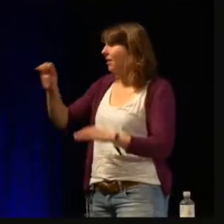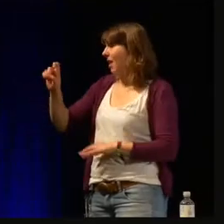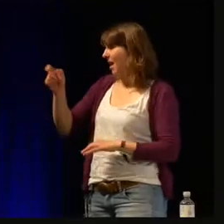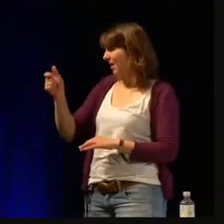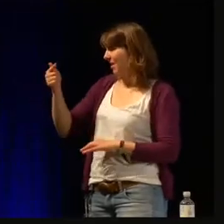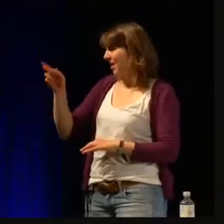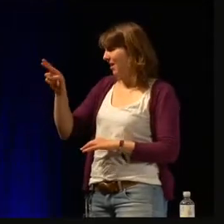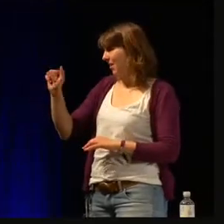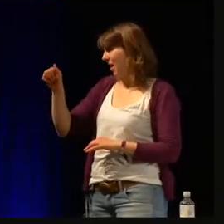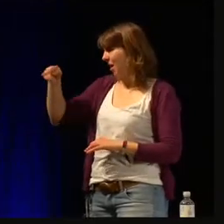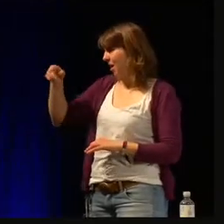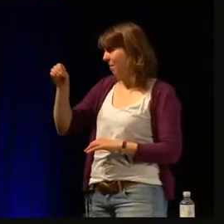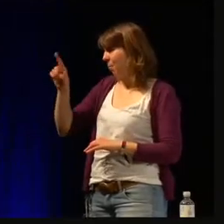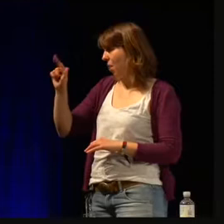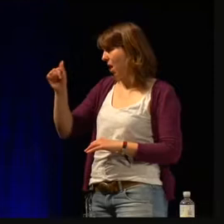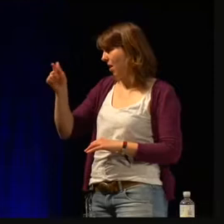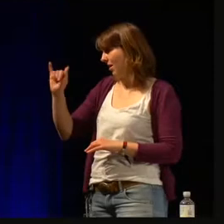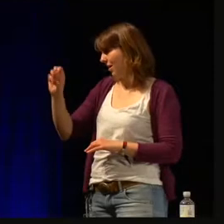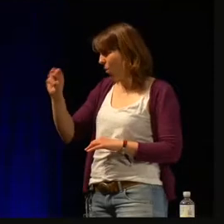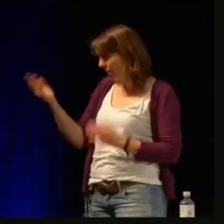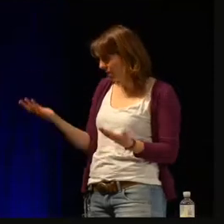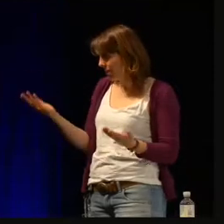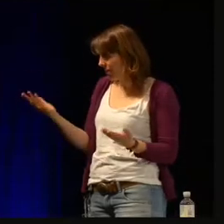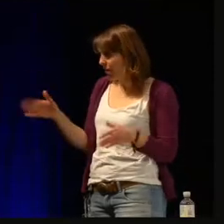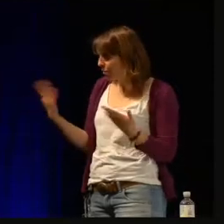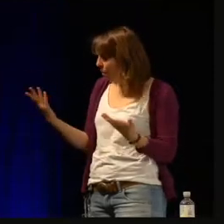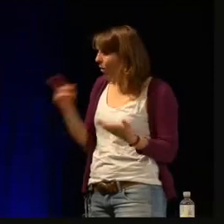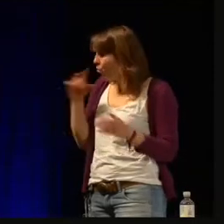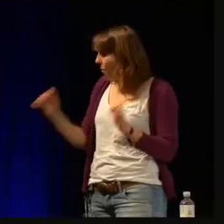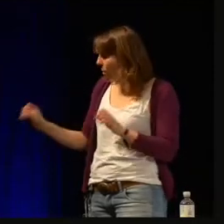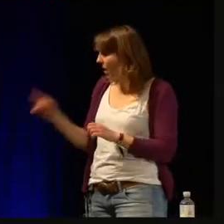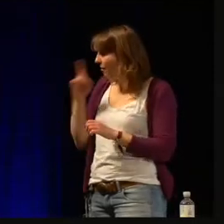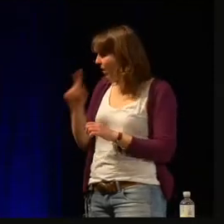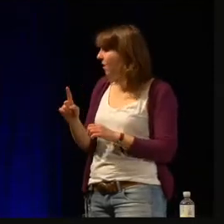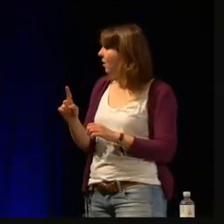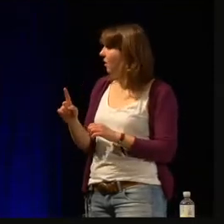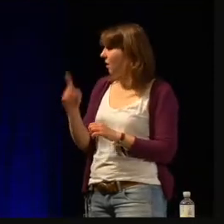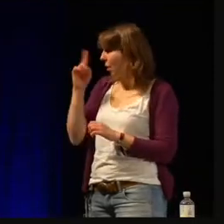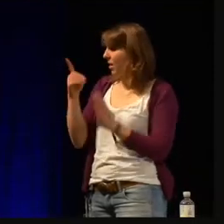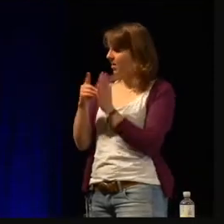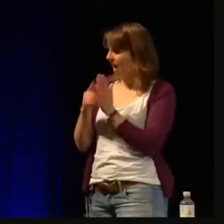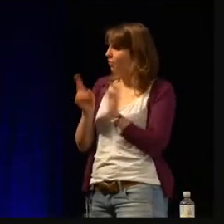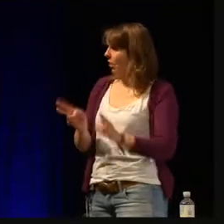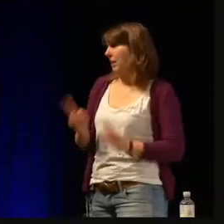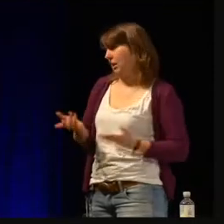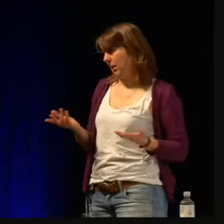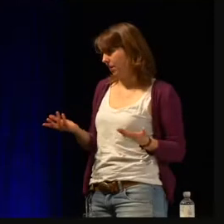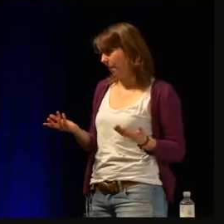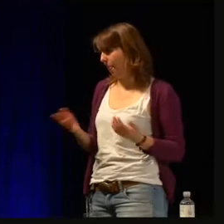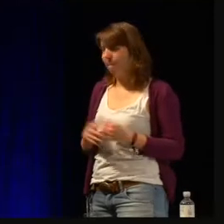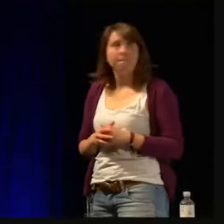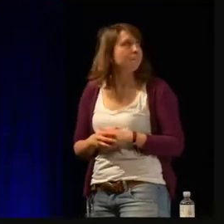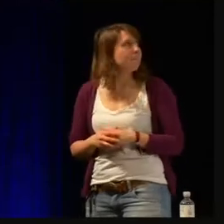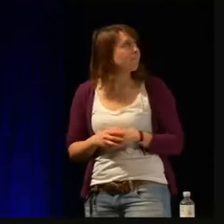points outside of that frame is called extrapolation, and that's not very easy to do. And